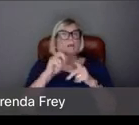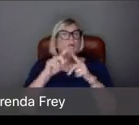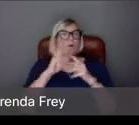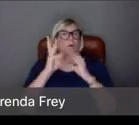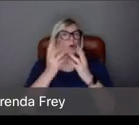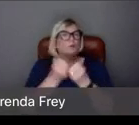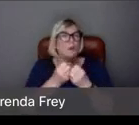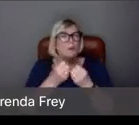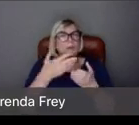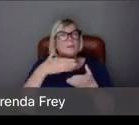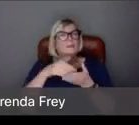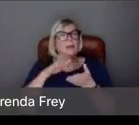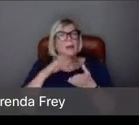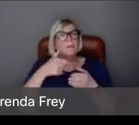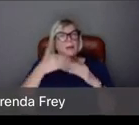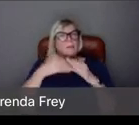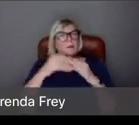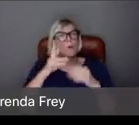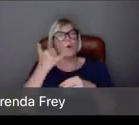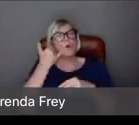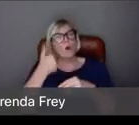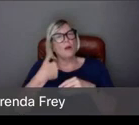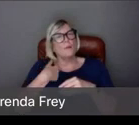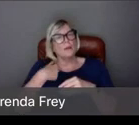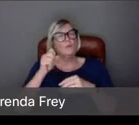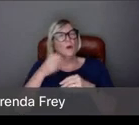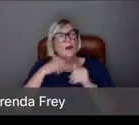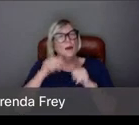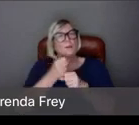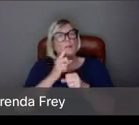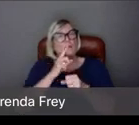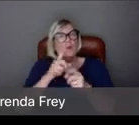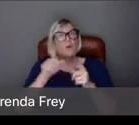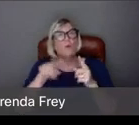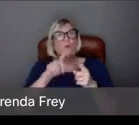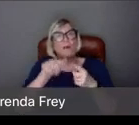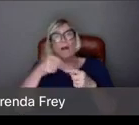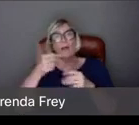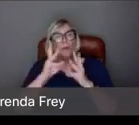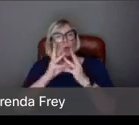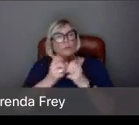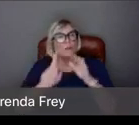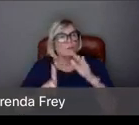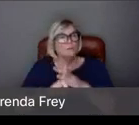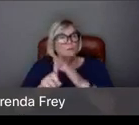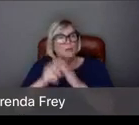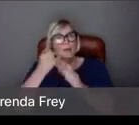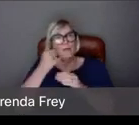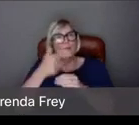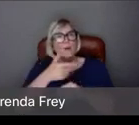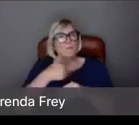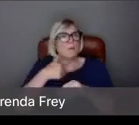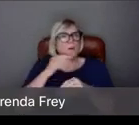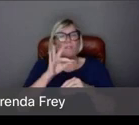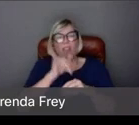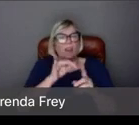send me an email or give me a call just so that we can make sure that as other workshops come up, if you're a member of a particular group